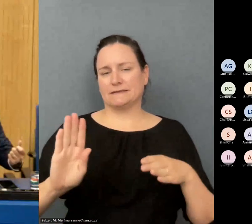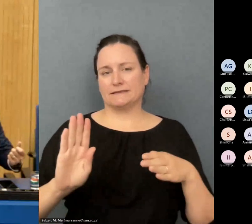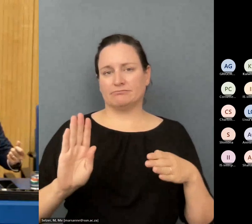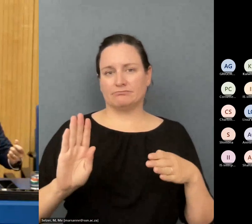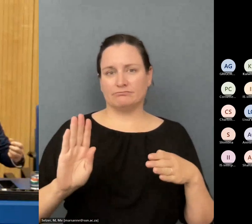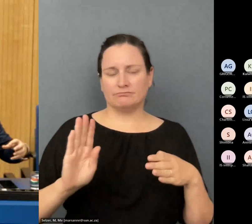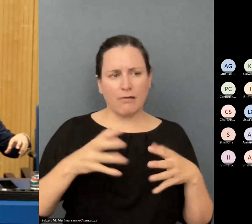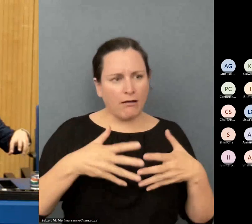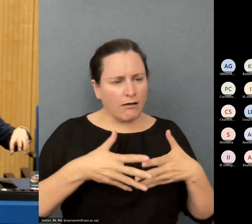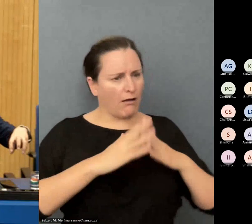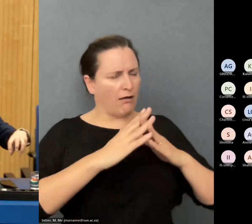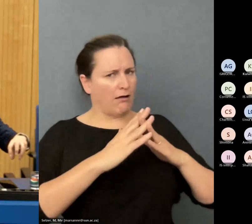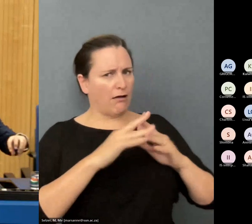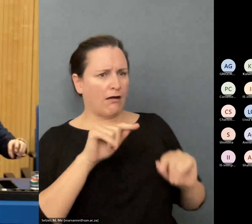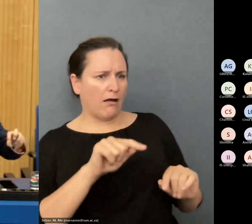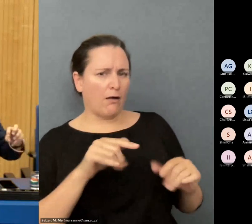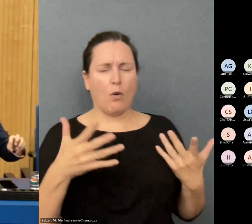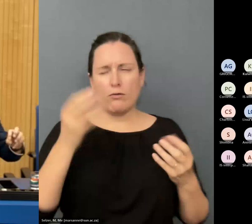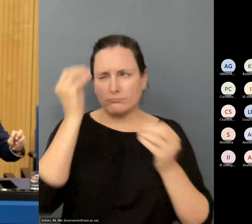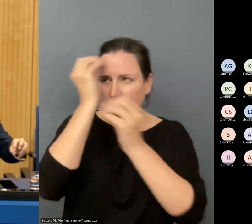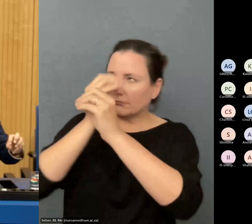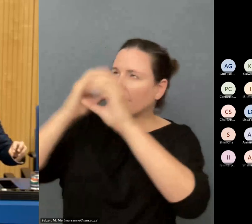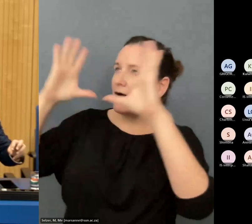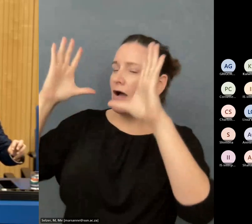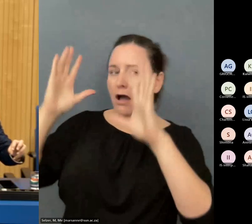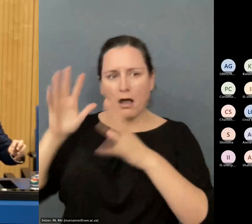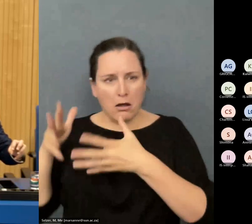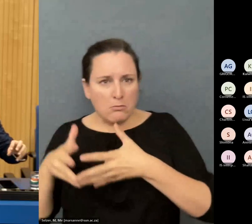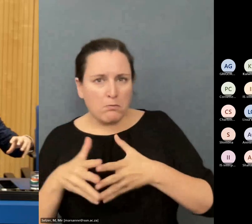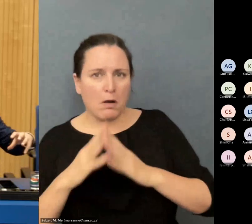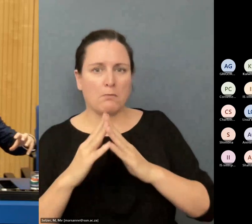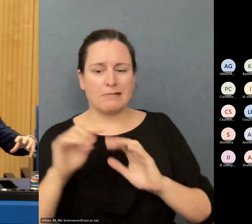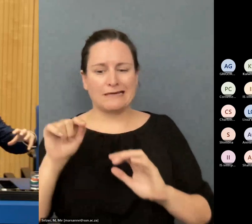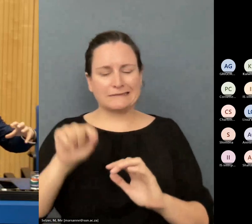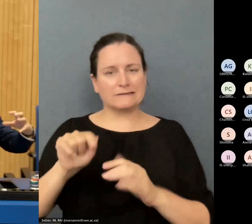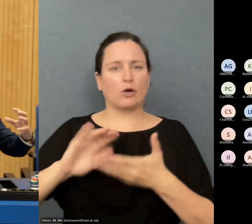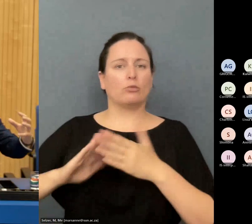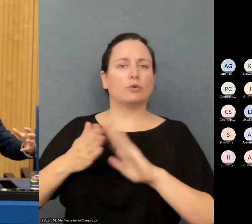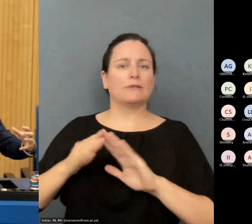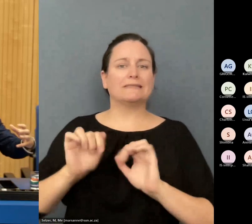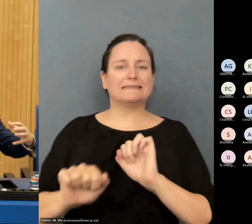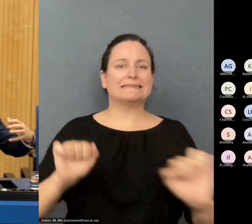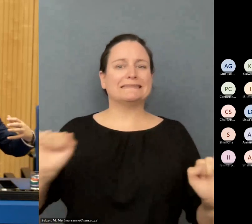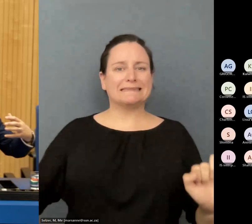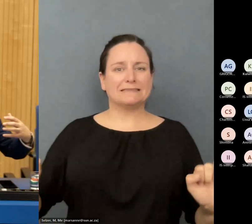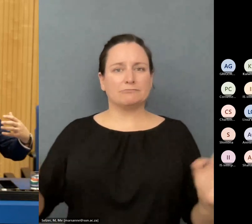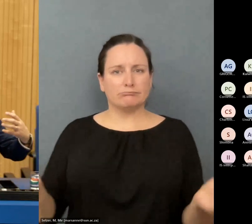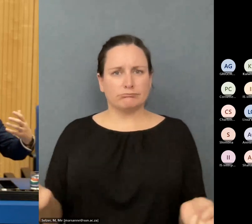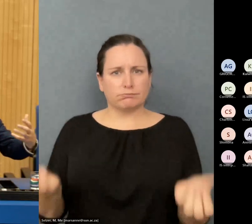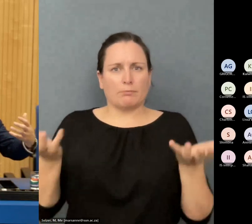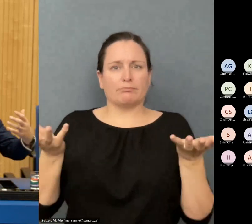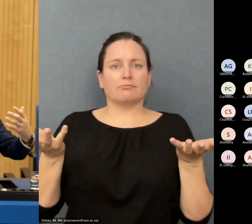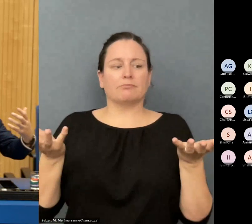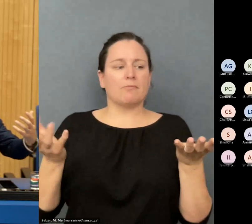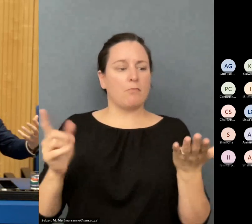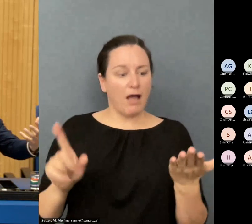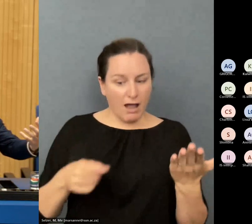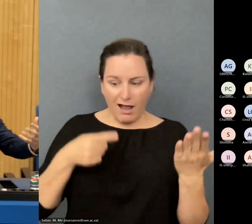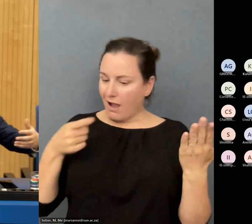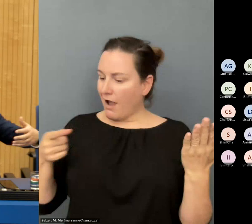new ideas to take root in local communities and yet communicate and find